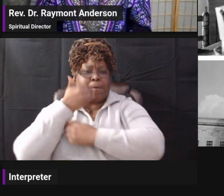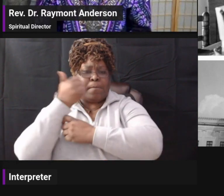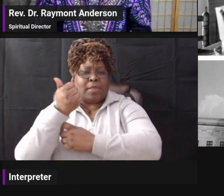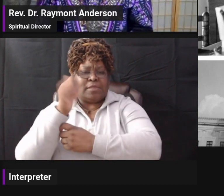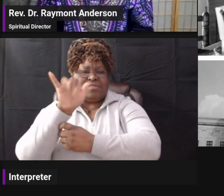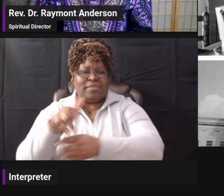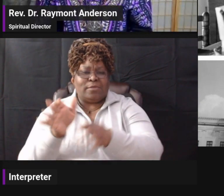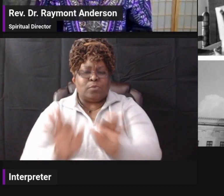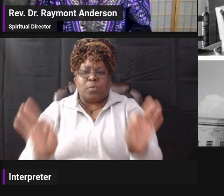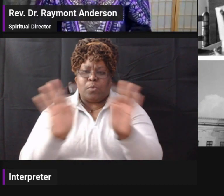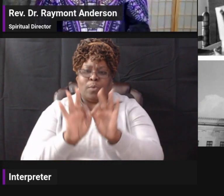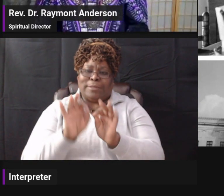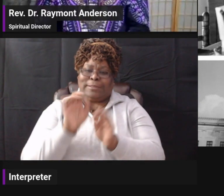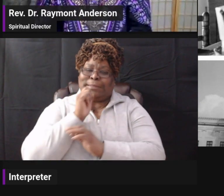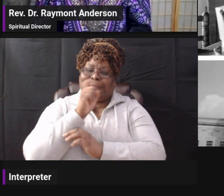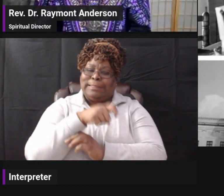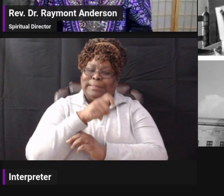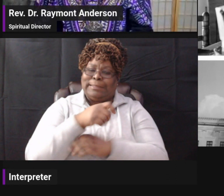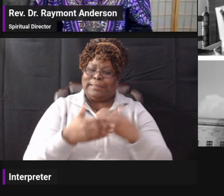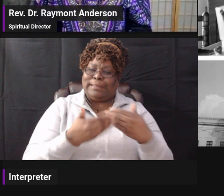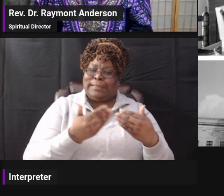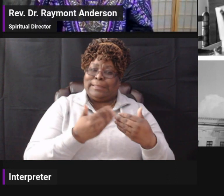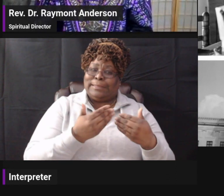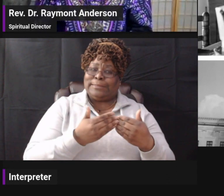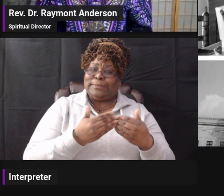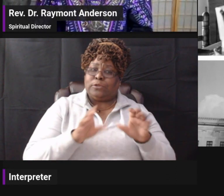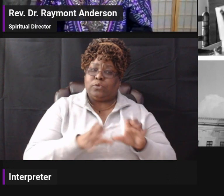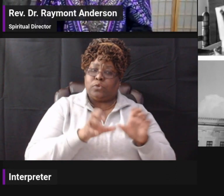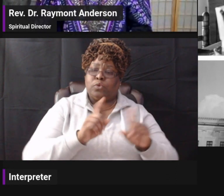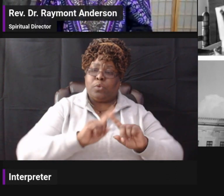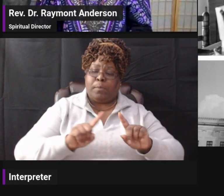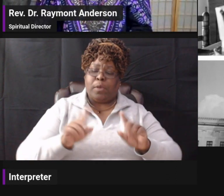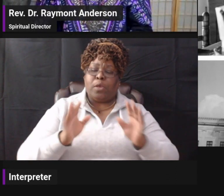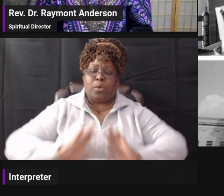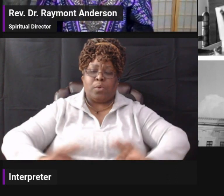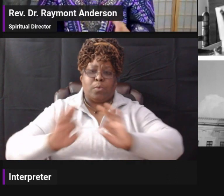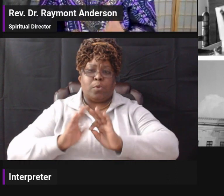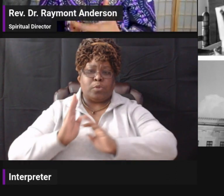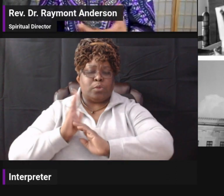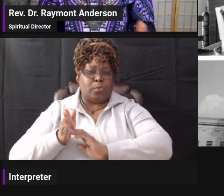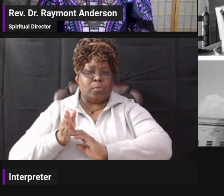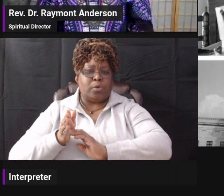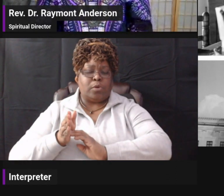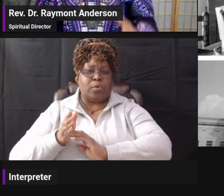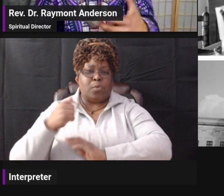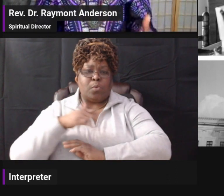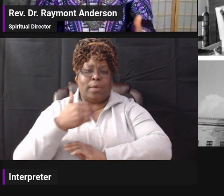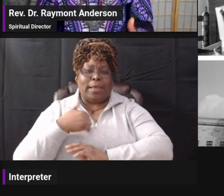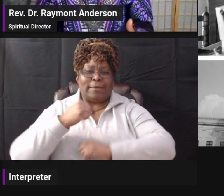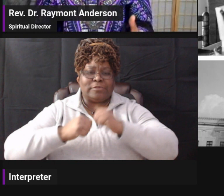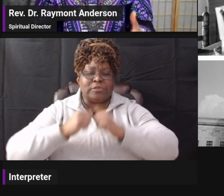your highest and best. It is worth it. It's not necessarily going to be easy. There are systems that have to